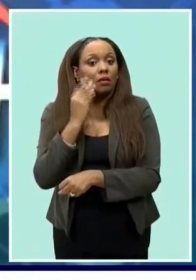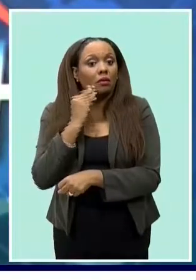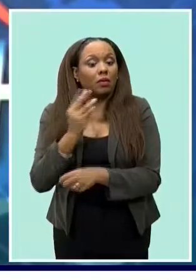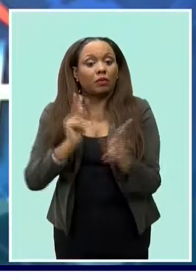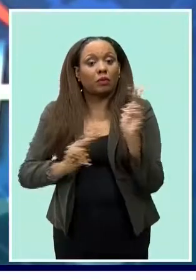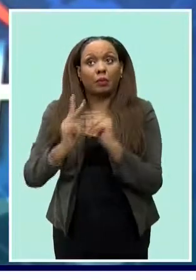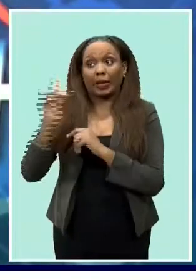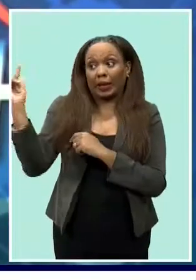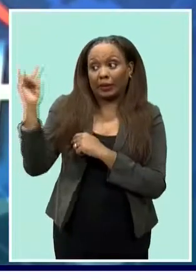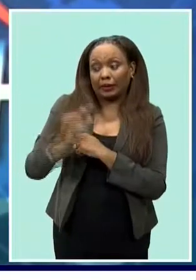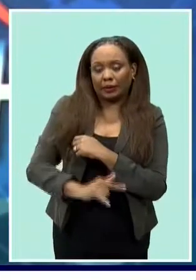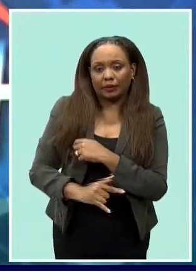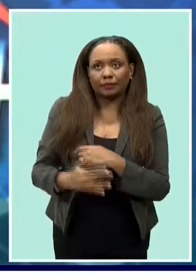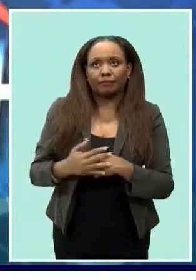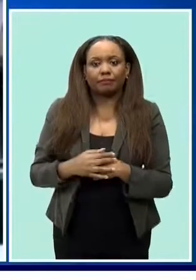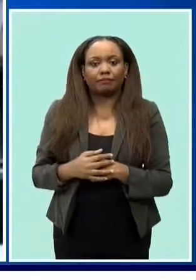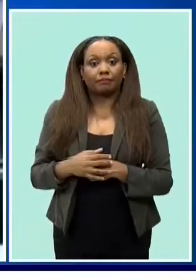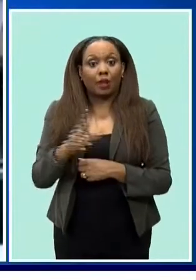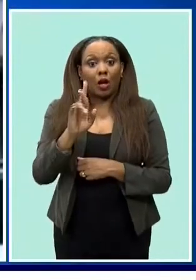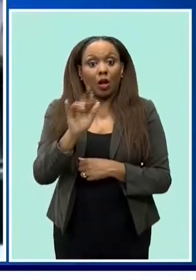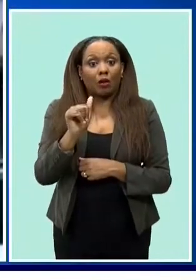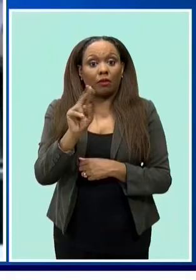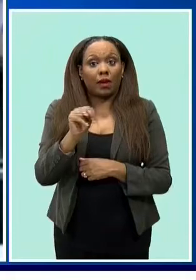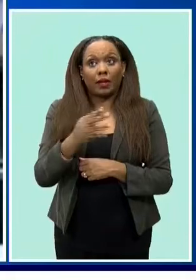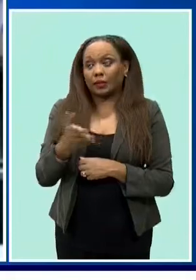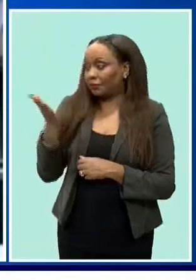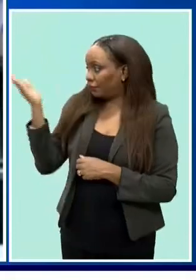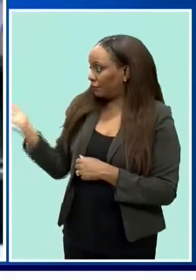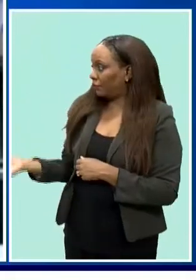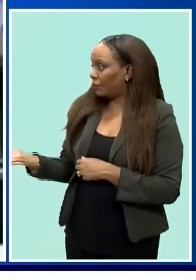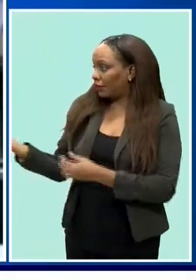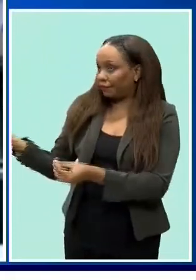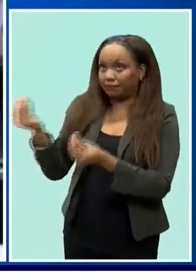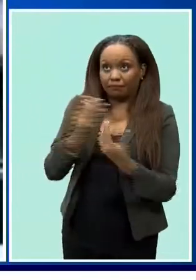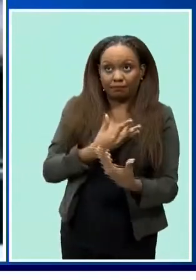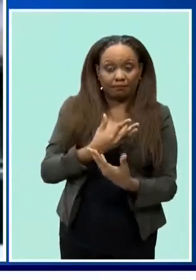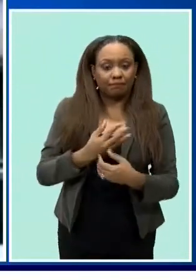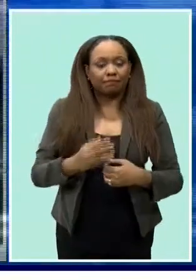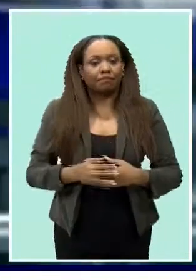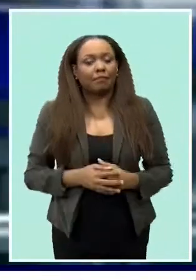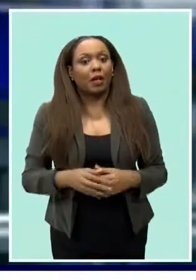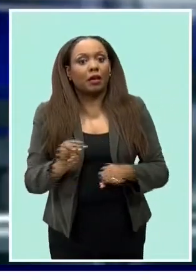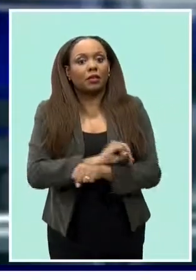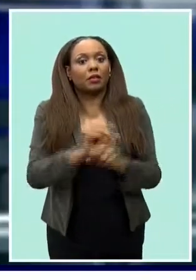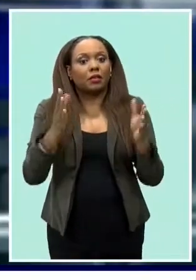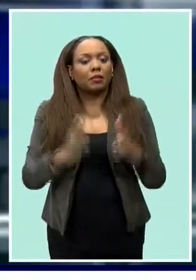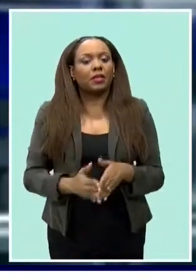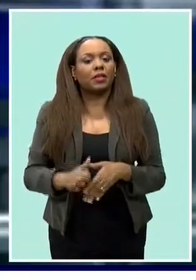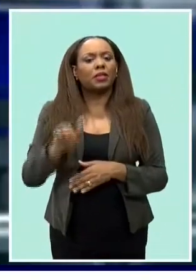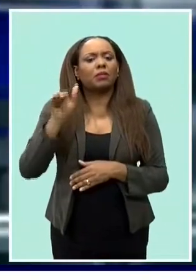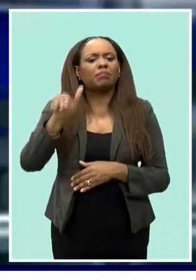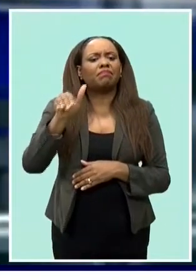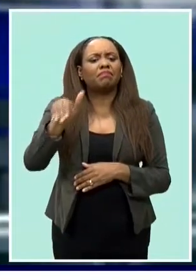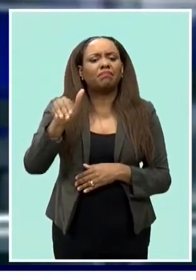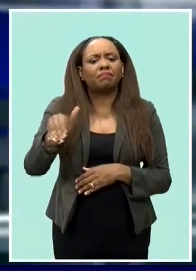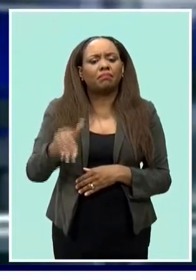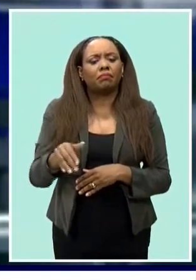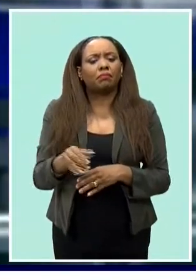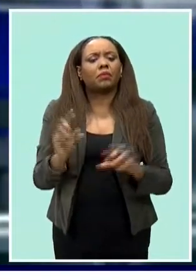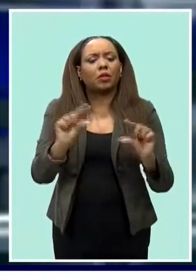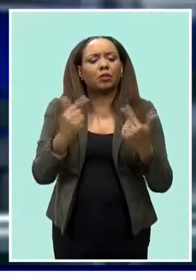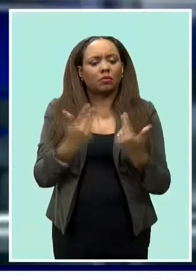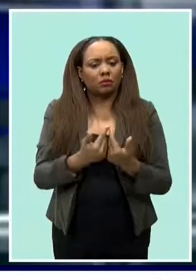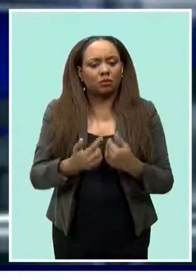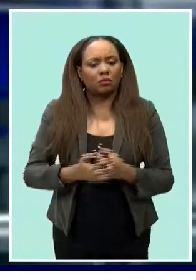Ryan Broom joins us now with more details. Good evening to you, Ryan. Good evening, Lisa. Good evening, viewers. Well, Minister Simmons has reminded the members of the group they hold